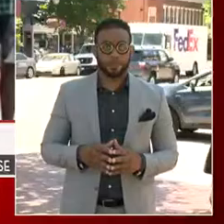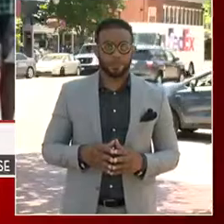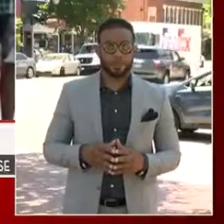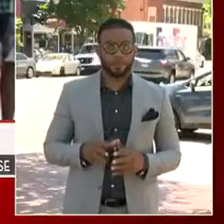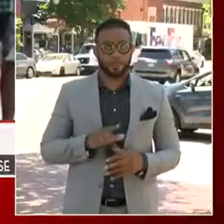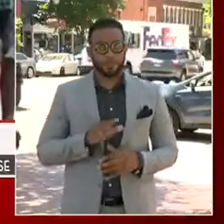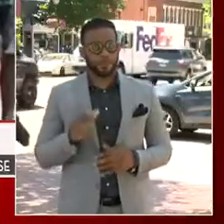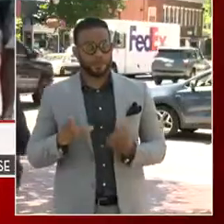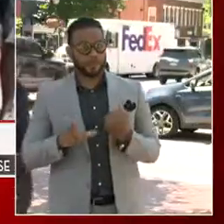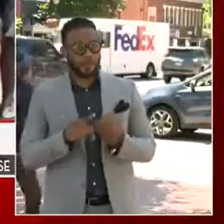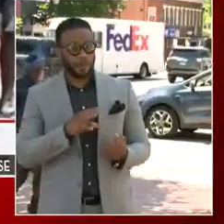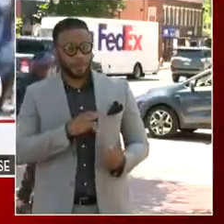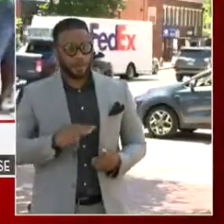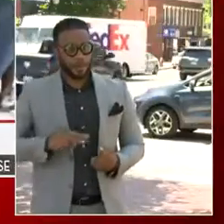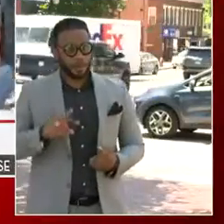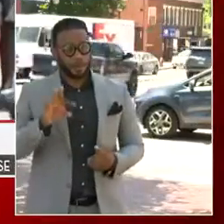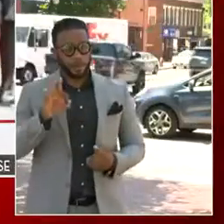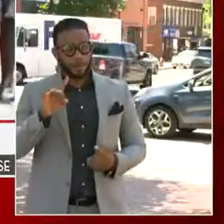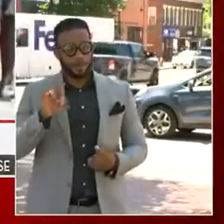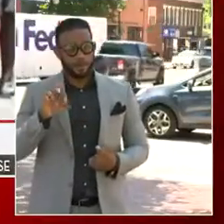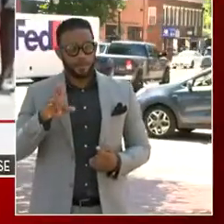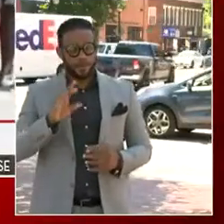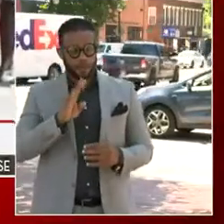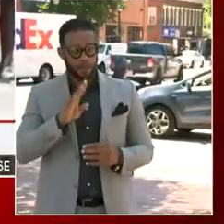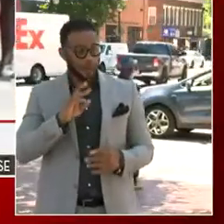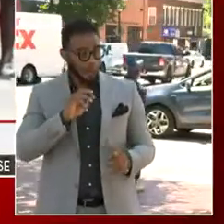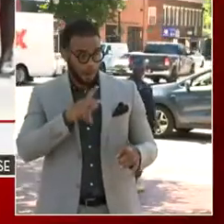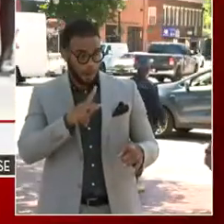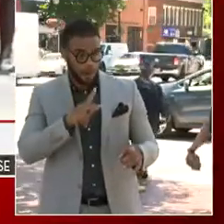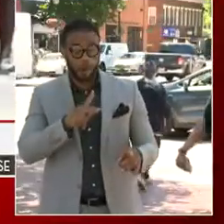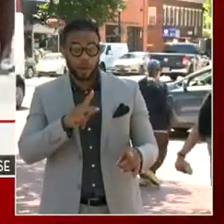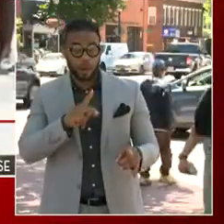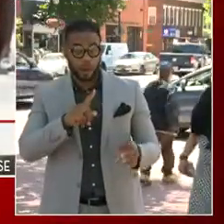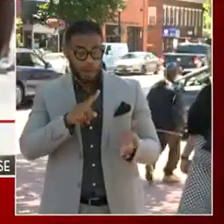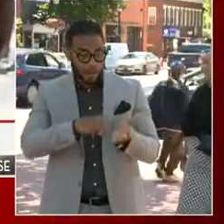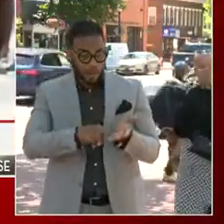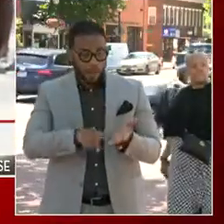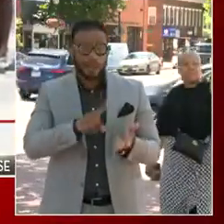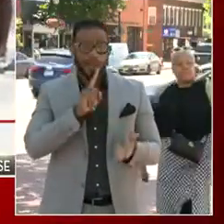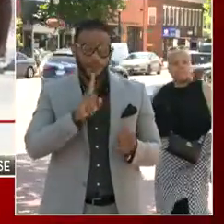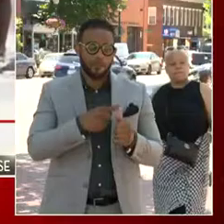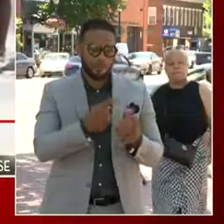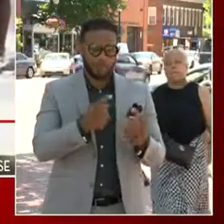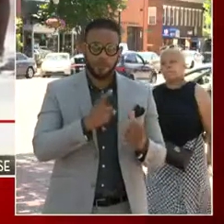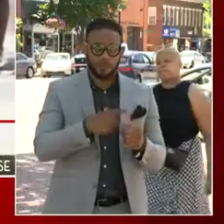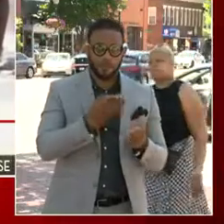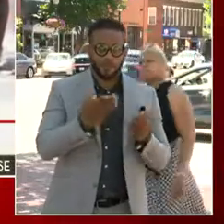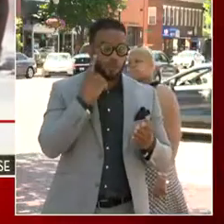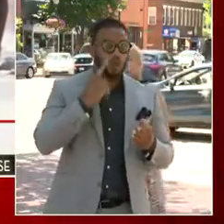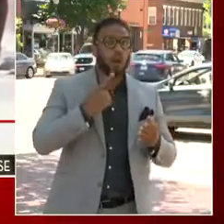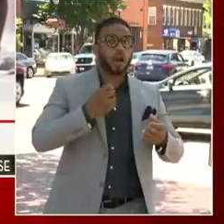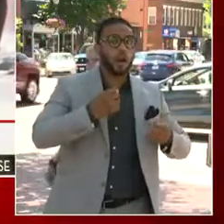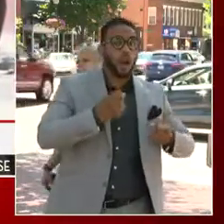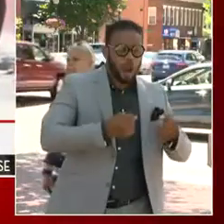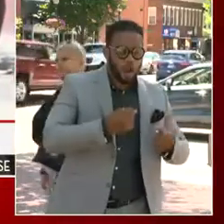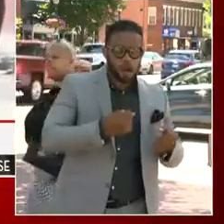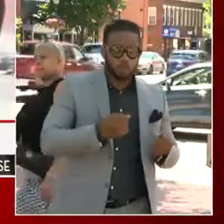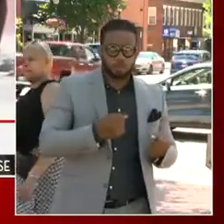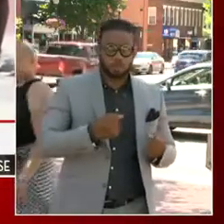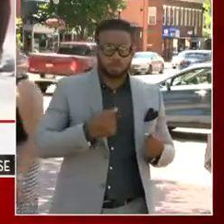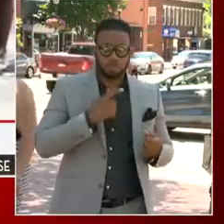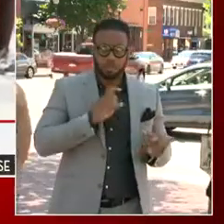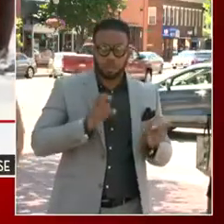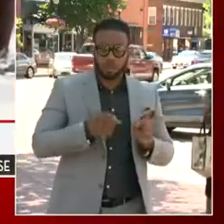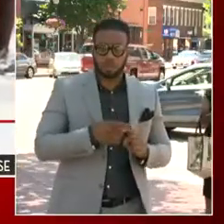And so, Mark, I would like to add that vehicle inspection is first come, first served. No appointment needed since June